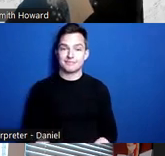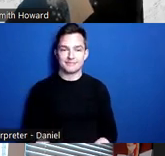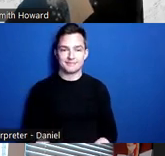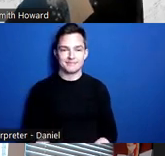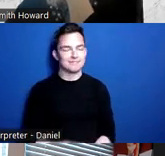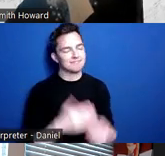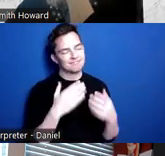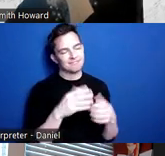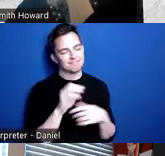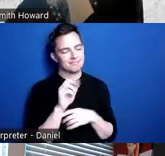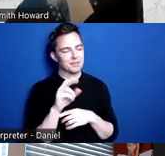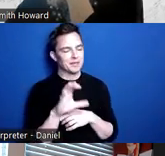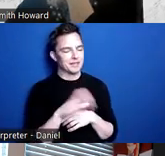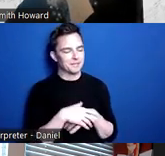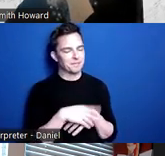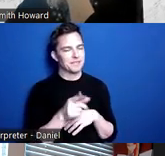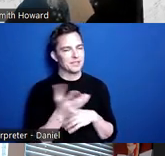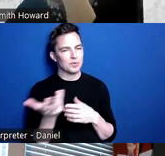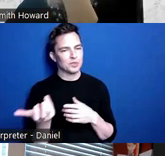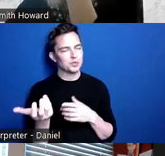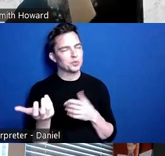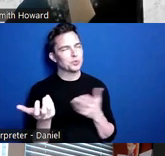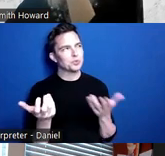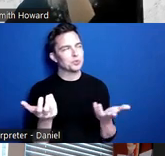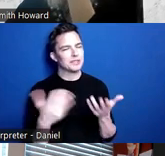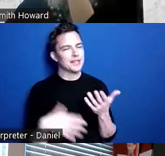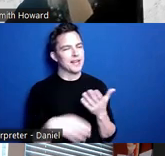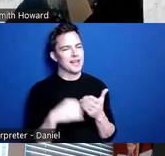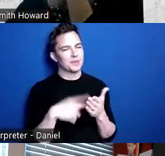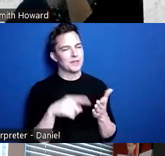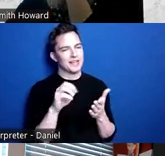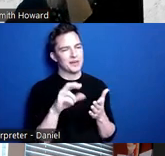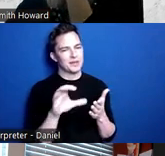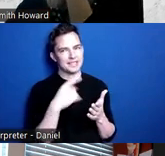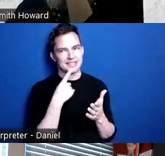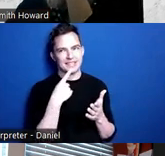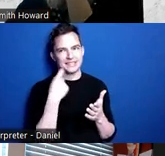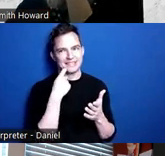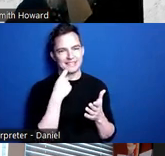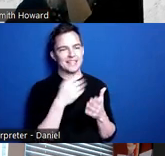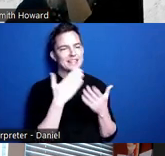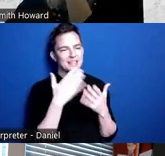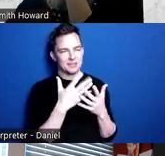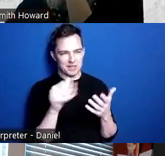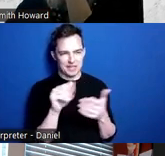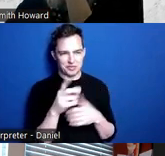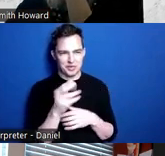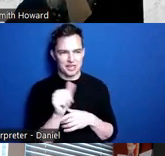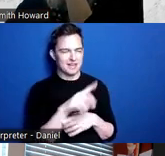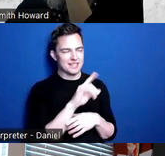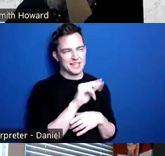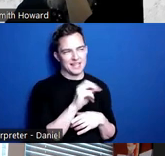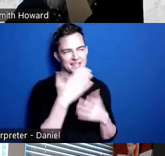Thank you, Eric. I'd just like to piggyback on what Eric said. Thank you so much, Andrea and Diane, for